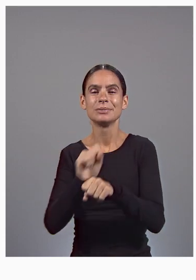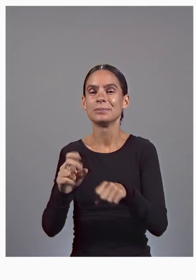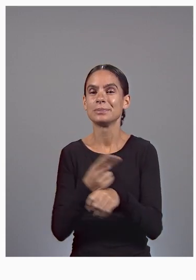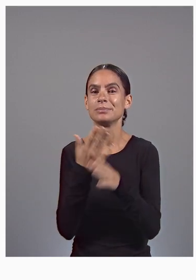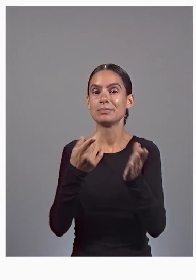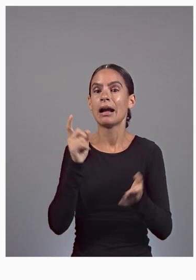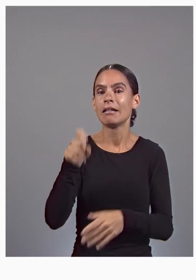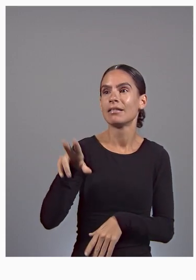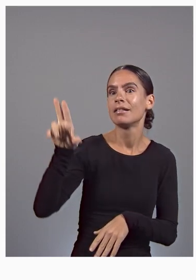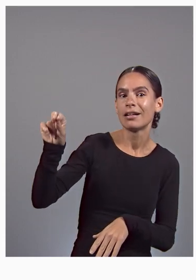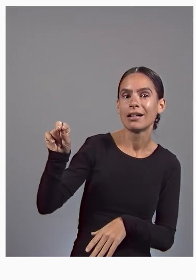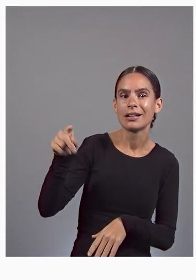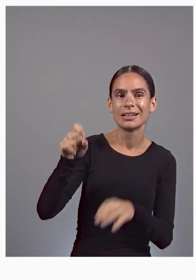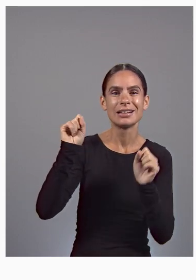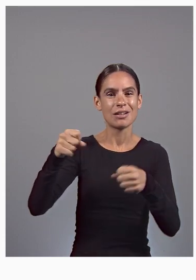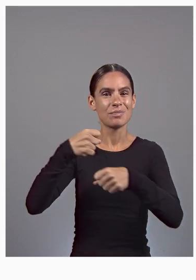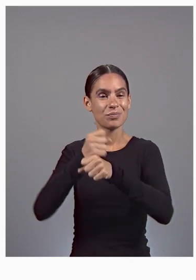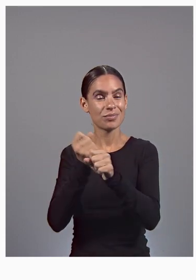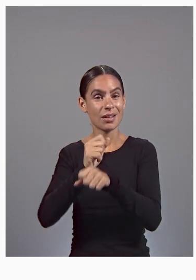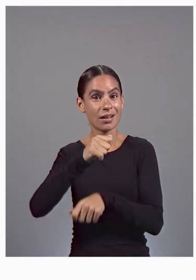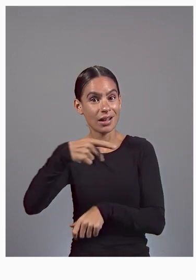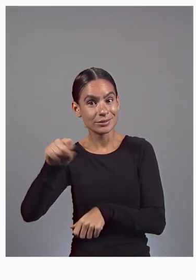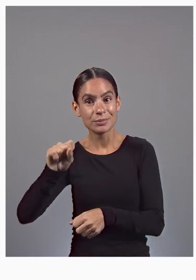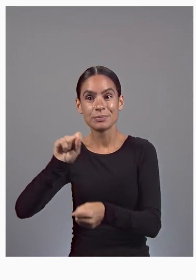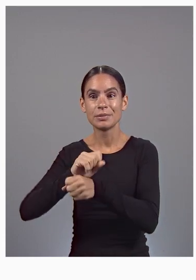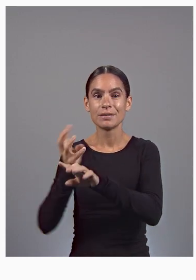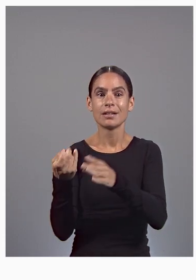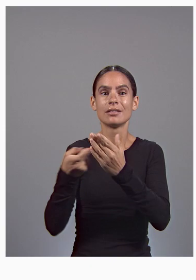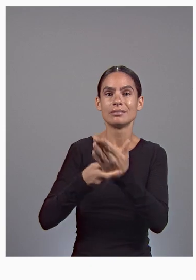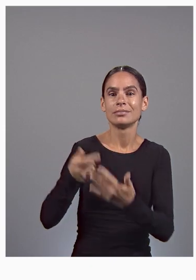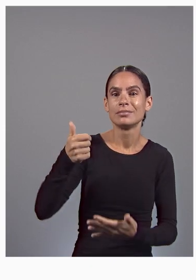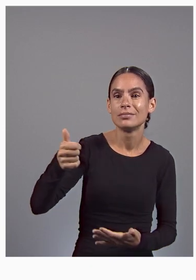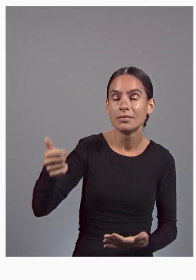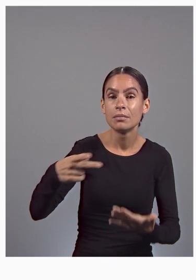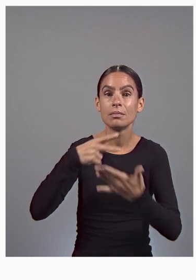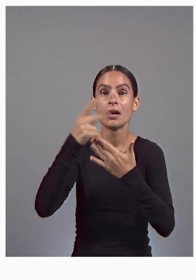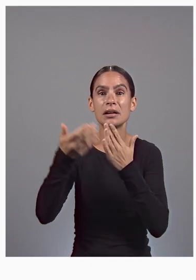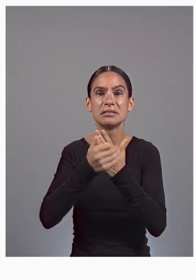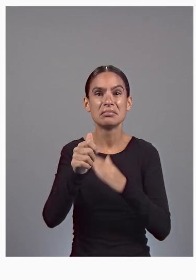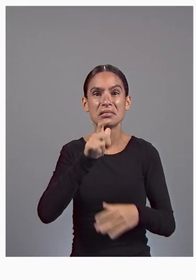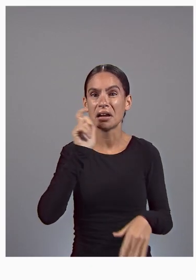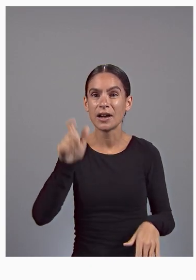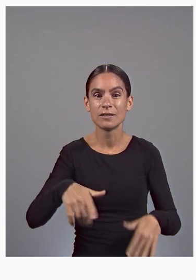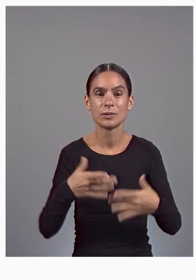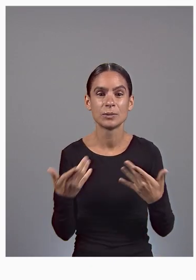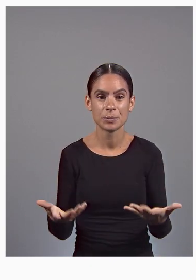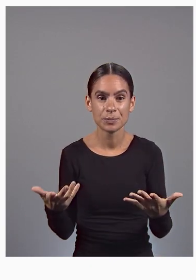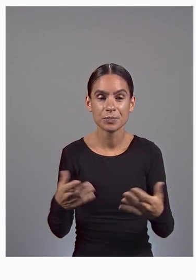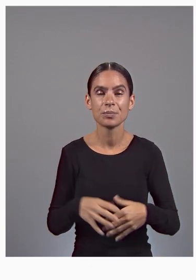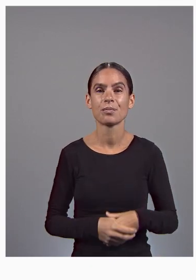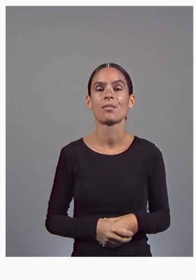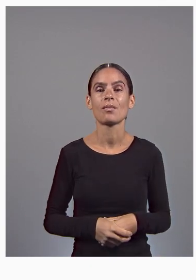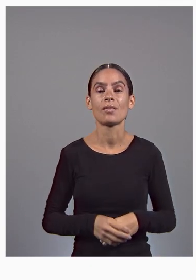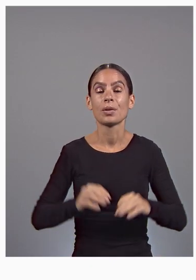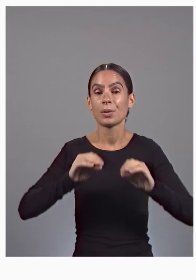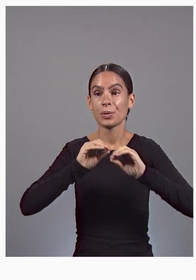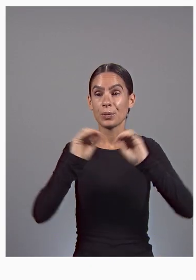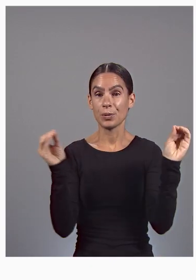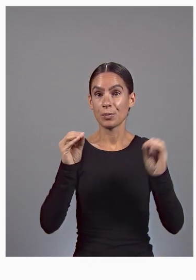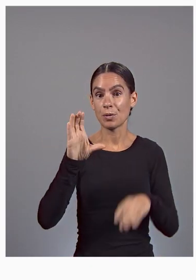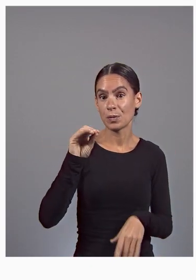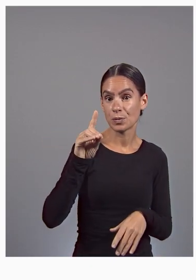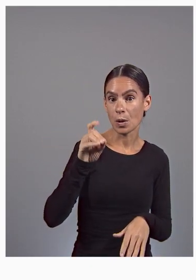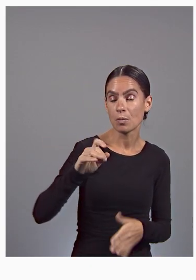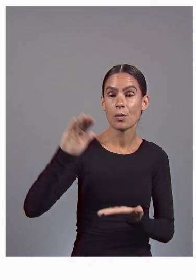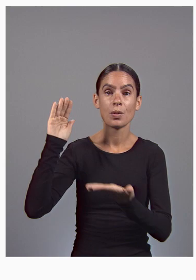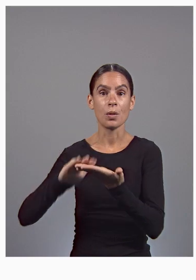and workflow automations themselves with no programming skills required. These no-code and low-code apps will be built